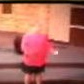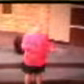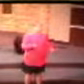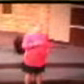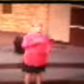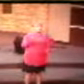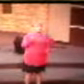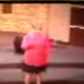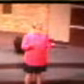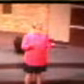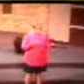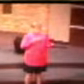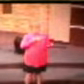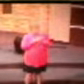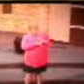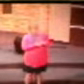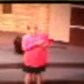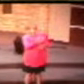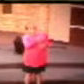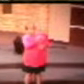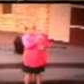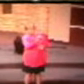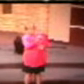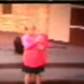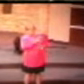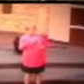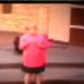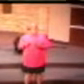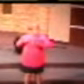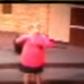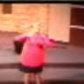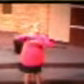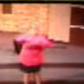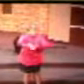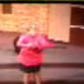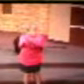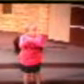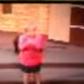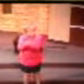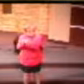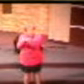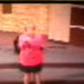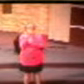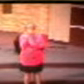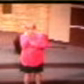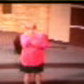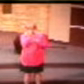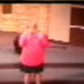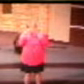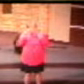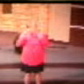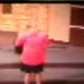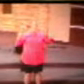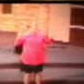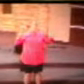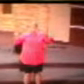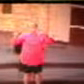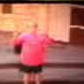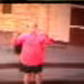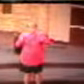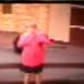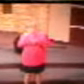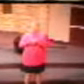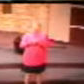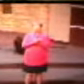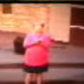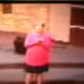And so Roger and I crossed the border together, eyes wide open, uncertain, unsure. We made